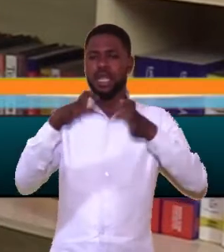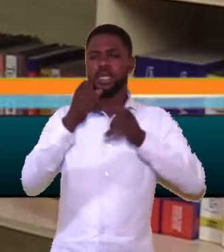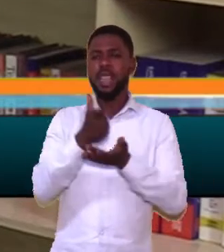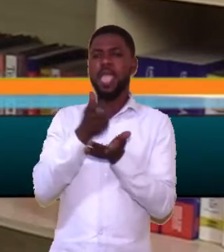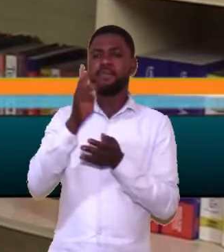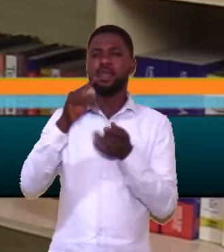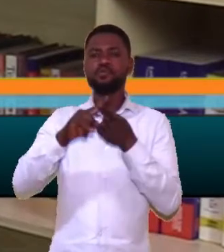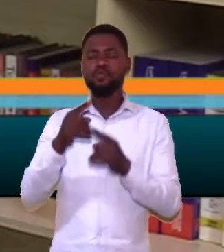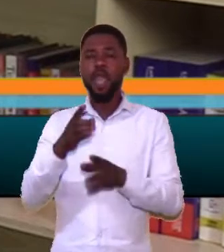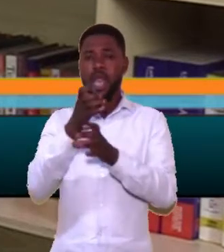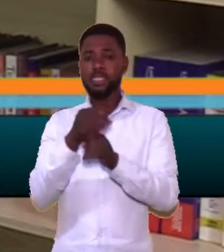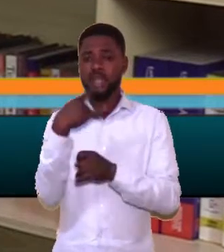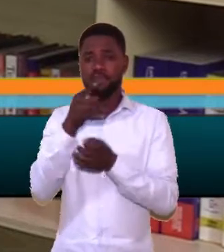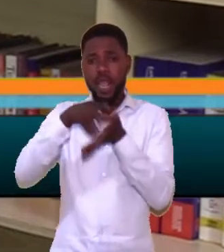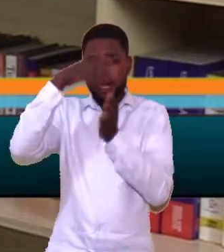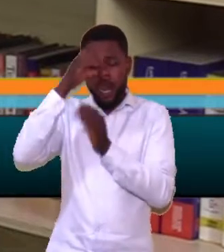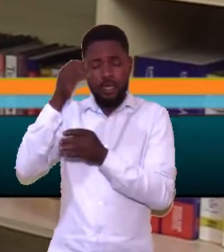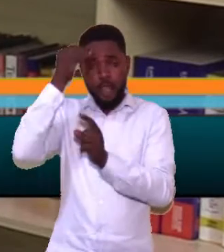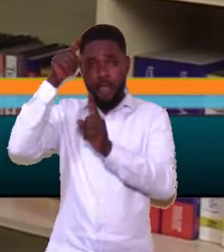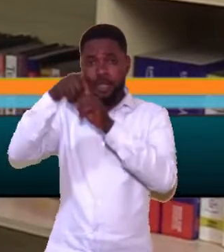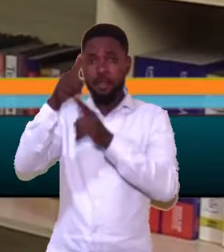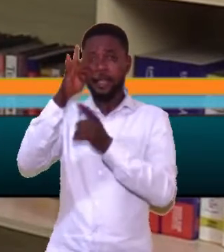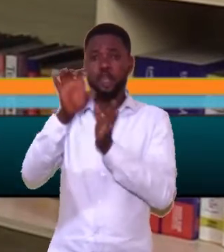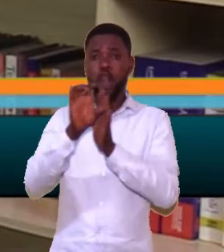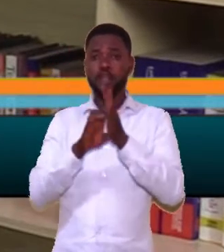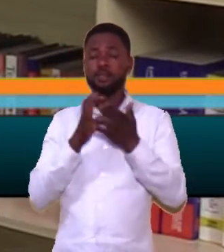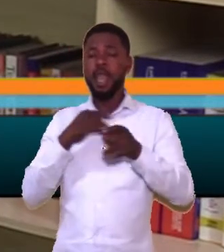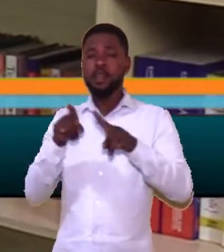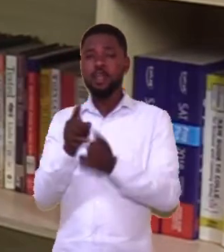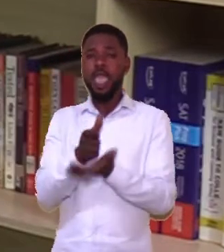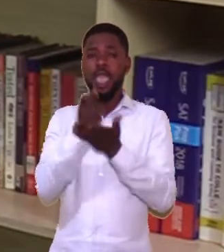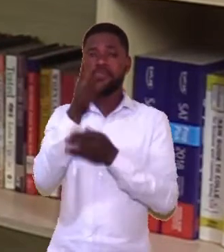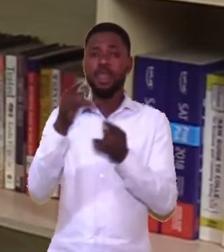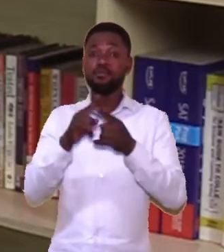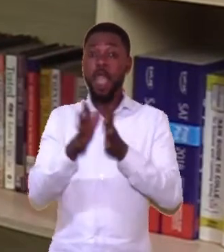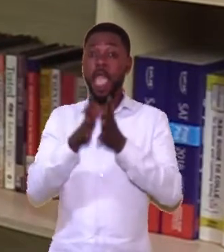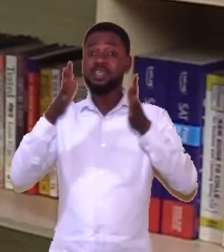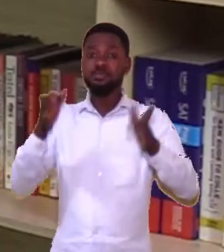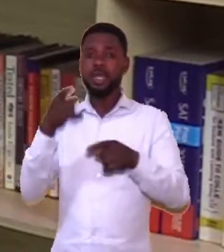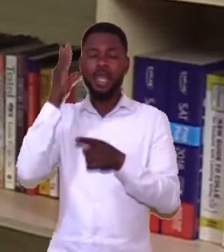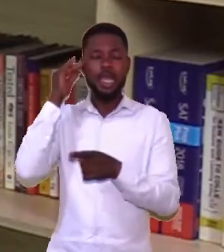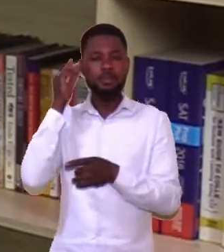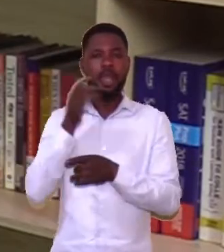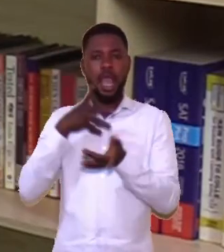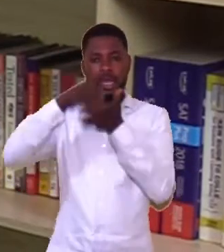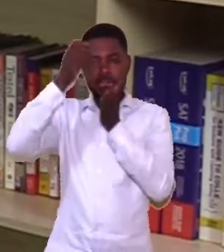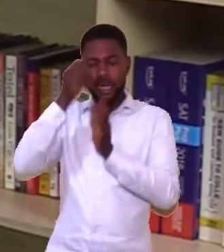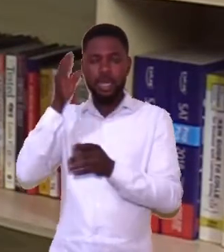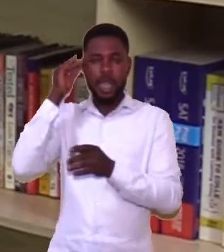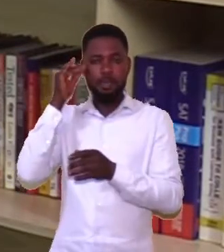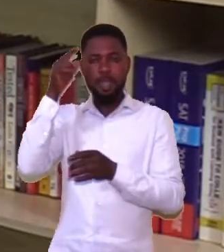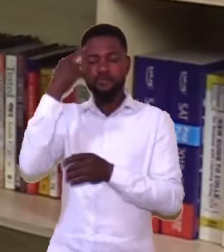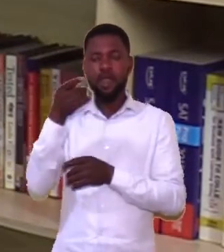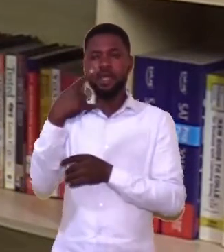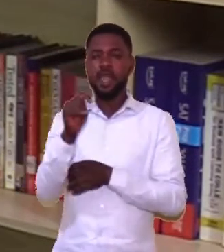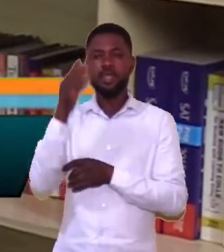class. Helps them to achieve the learning objectives that has been set aside by the curriculum, and also helps them to expand the experience and the learning experience and the